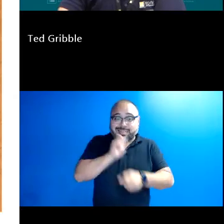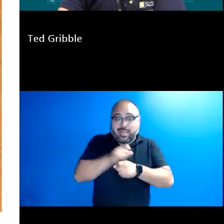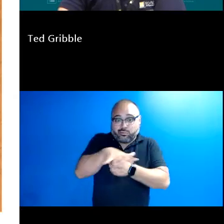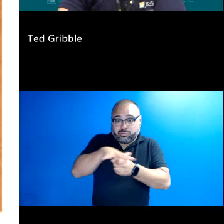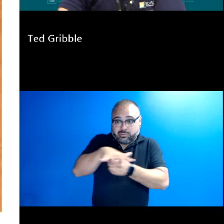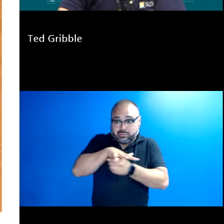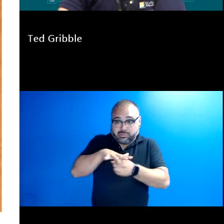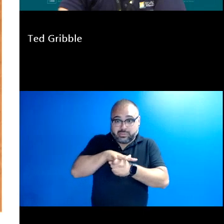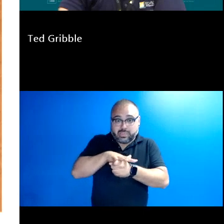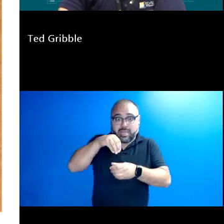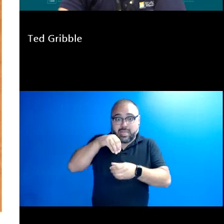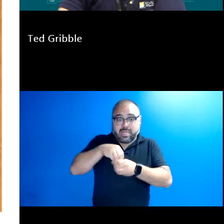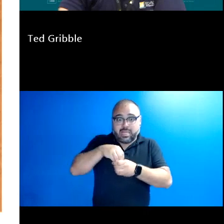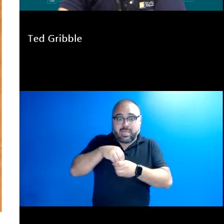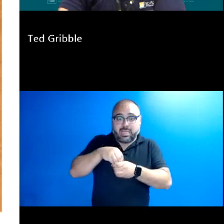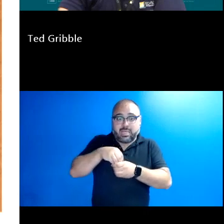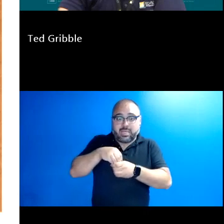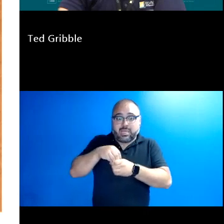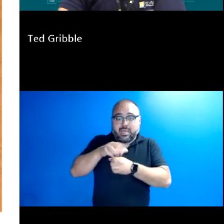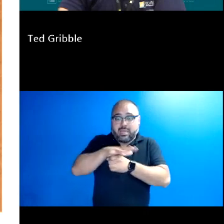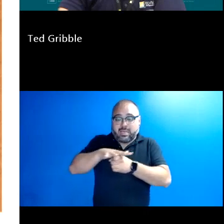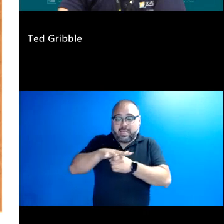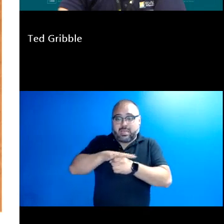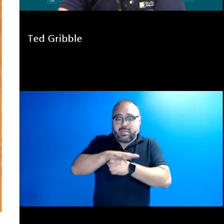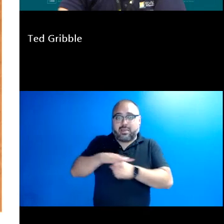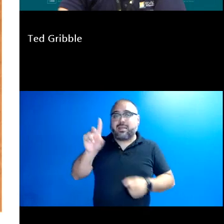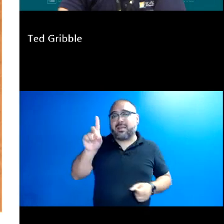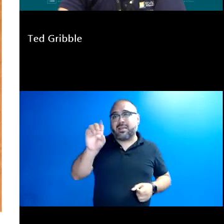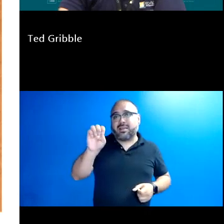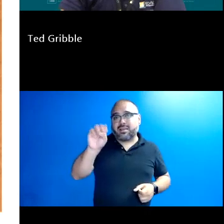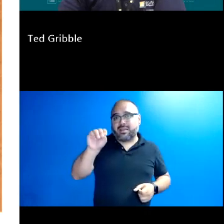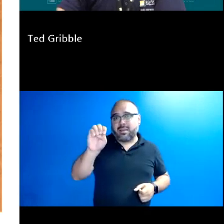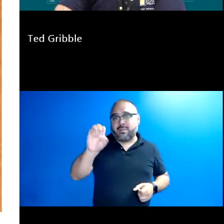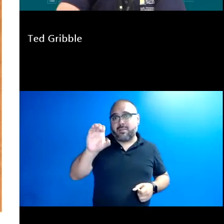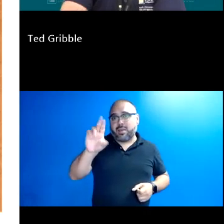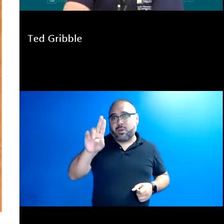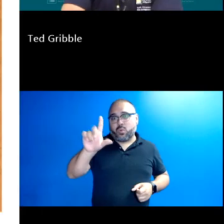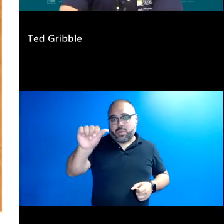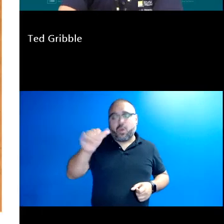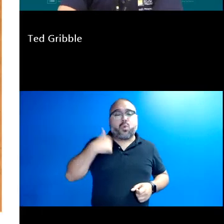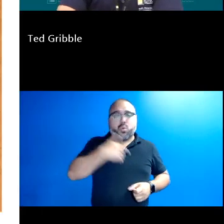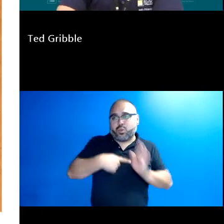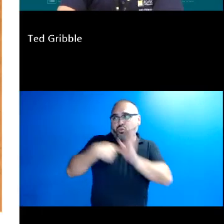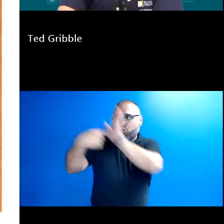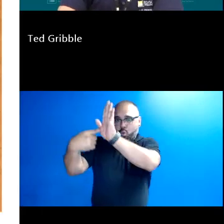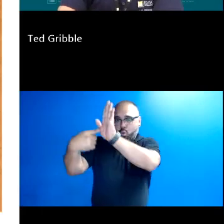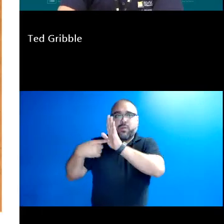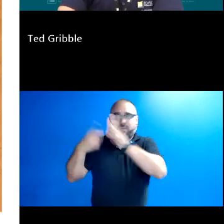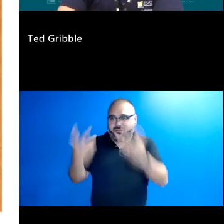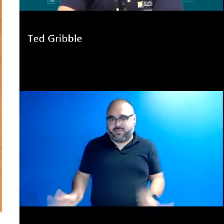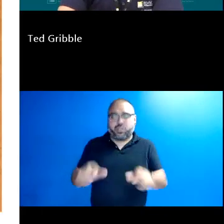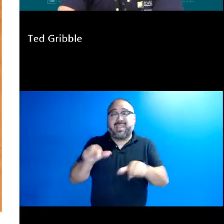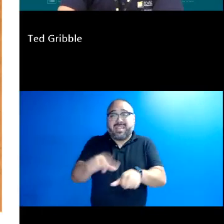Temecula area, and we shared this with the Mayor Pro Tem and staff today. And this is sort of a real life version of